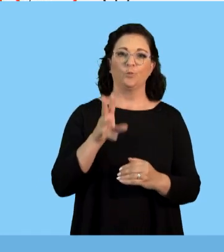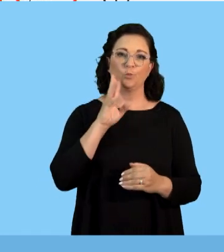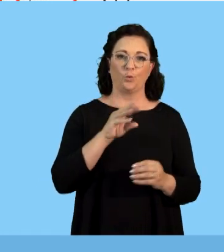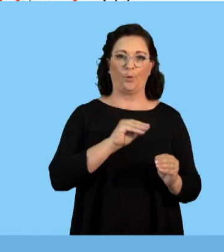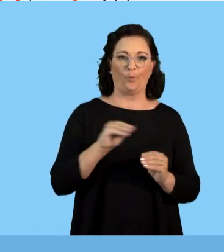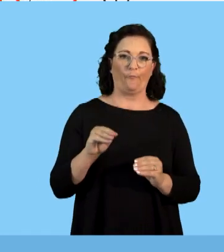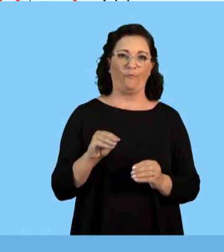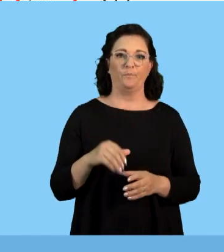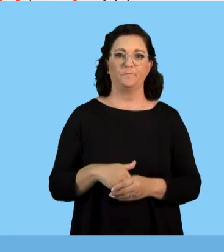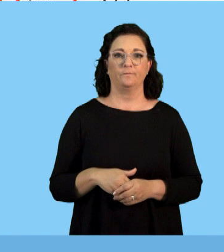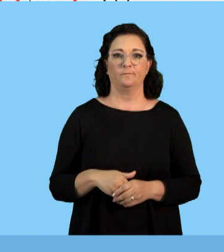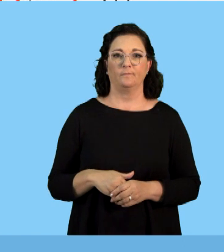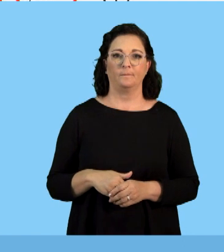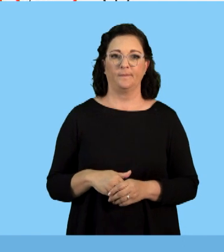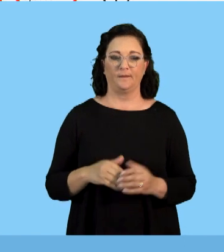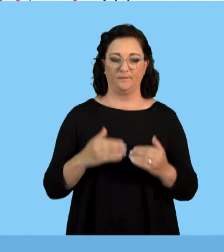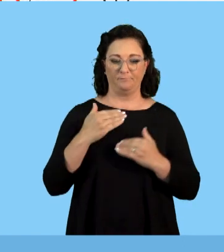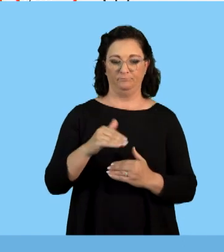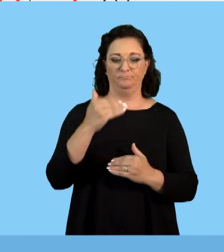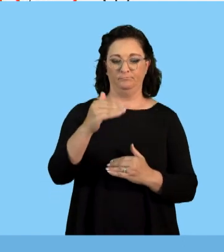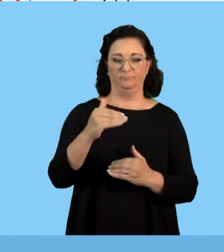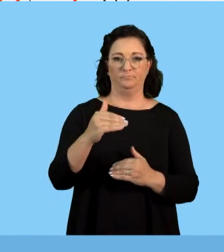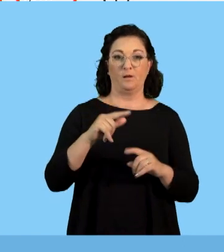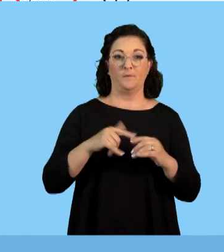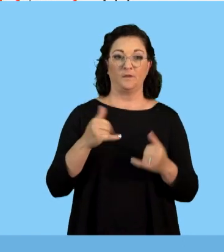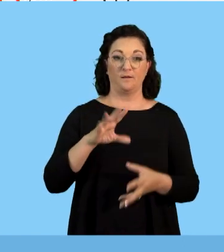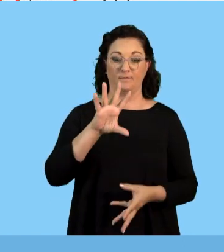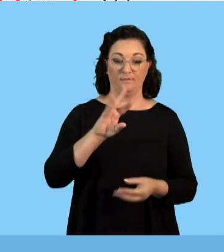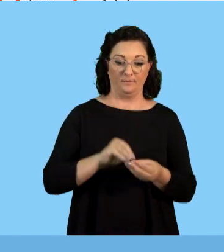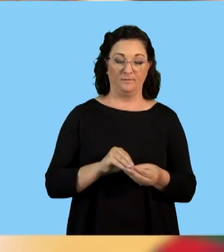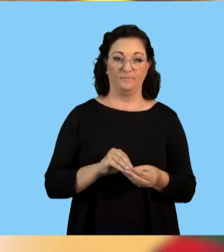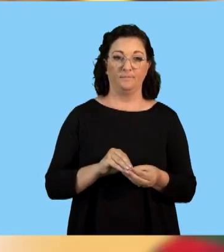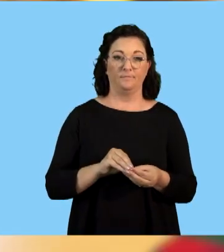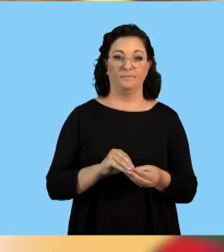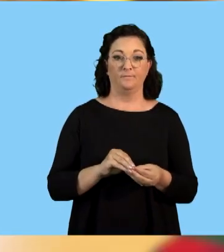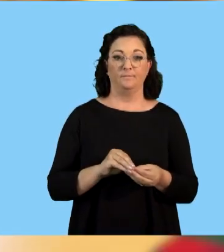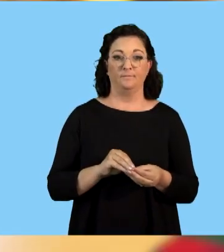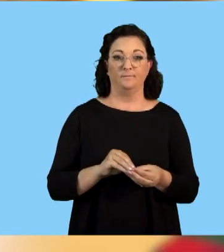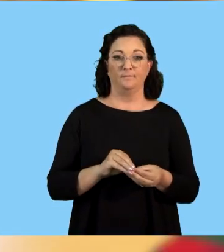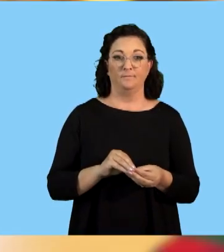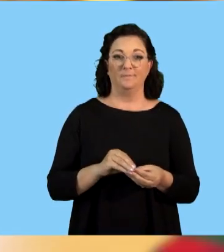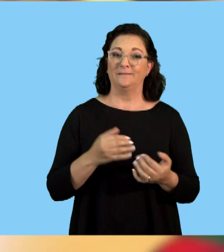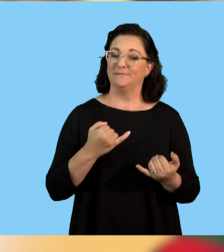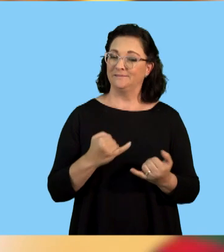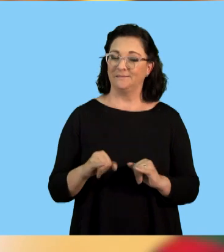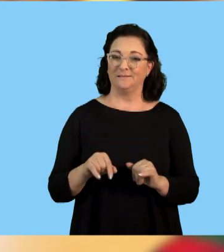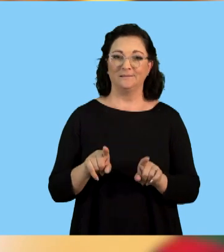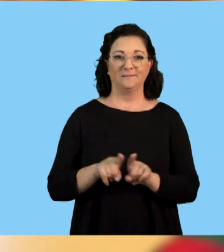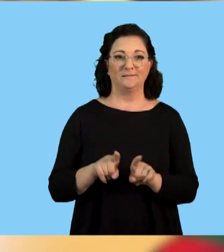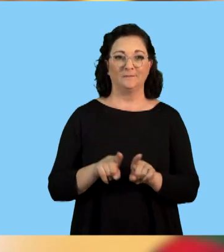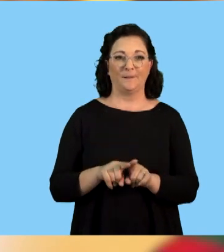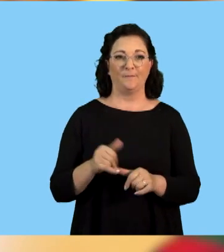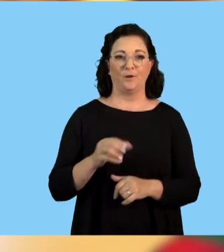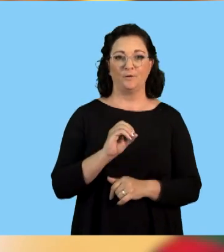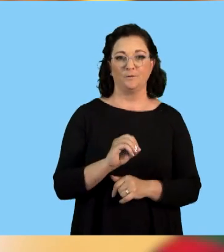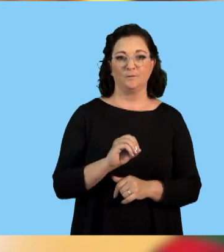the current is going to split and move through each of these branches. However, when we're adding all of those currents that have split, they still